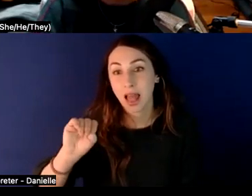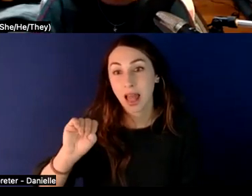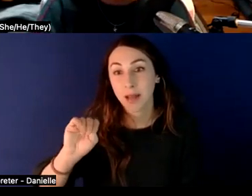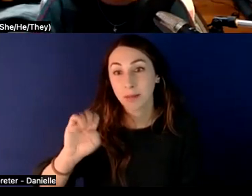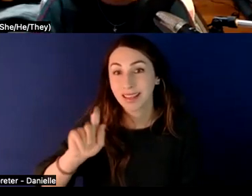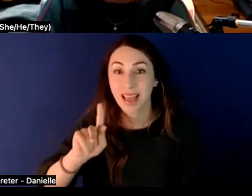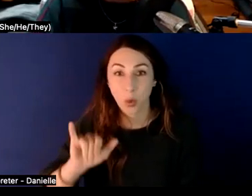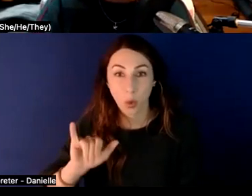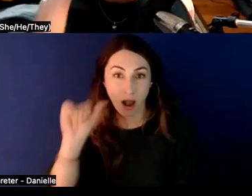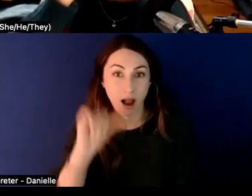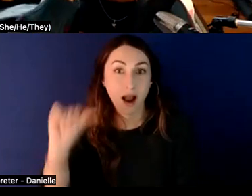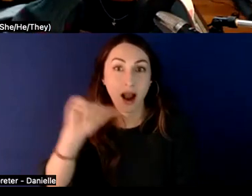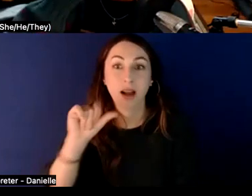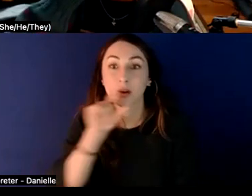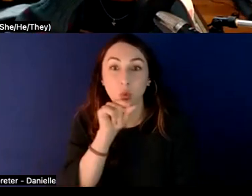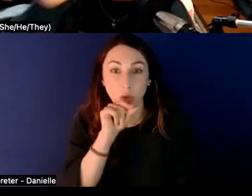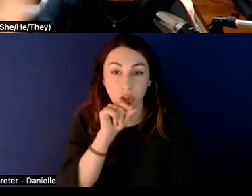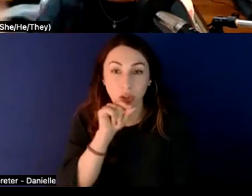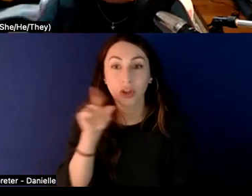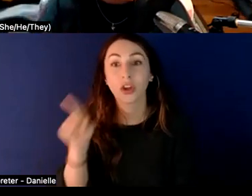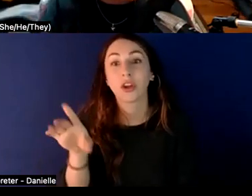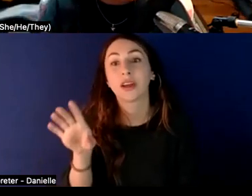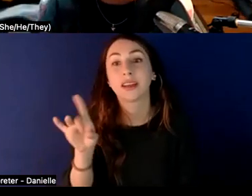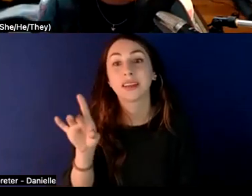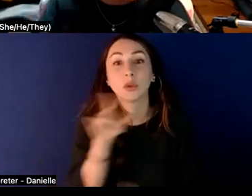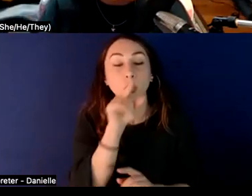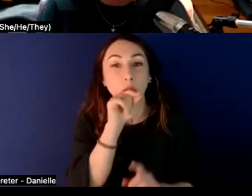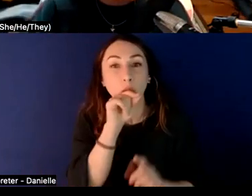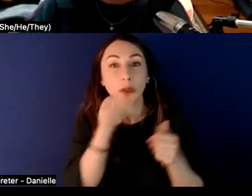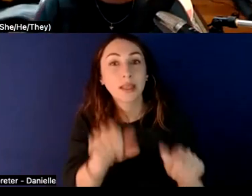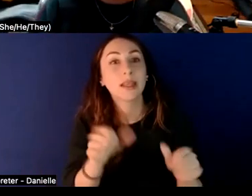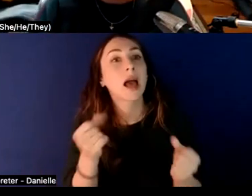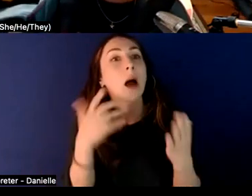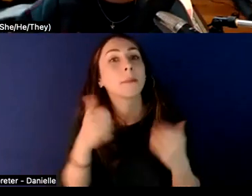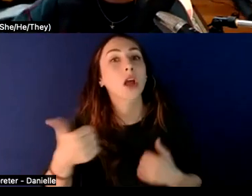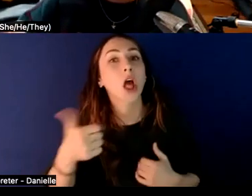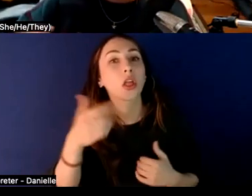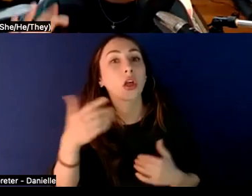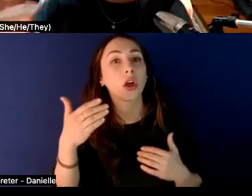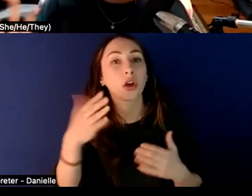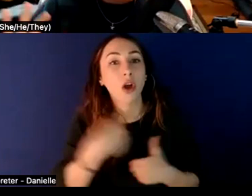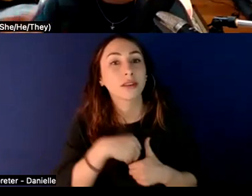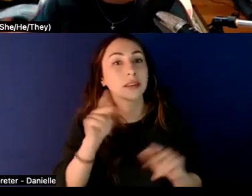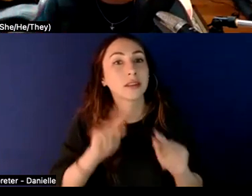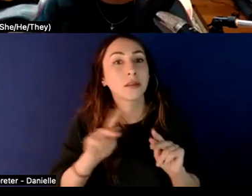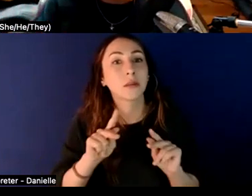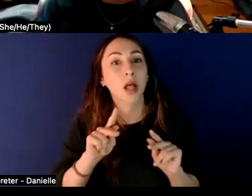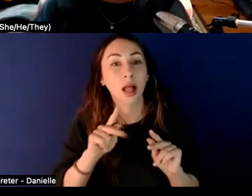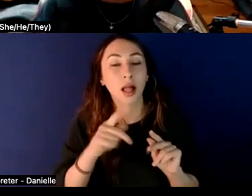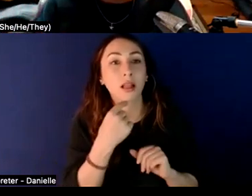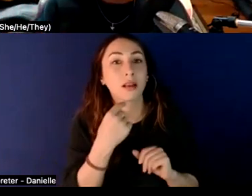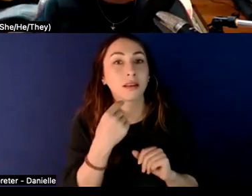PLSCALLMEKY on Twitter. And they tweeted asking how many other autistic folks have been called or told the